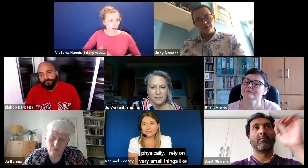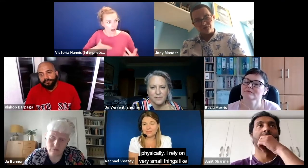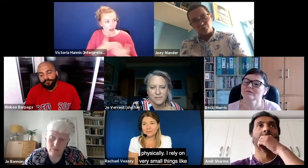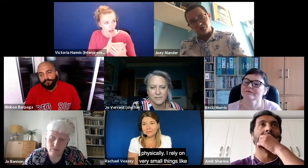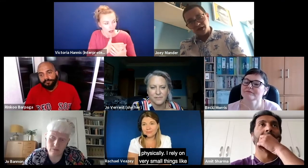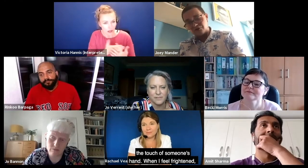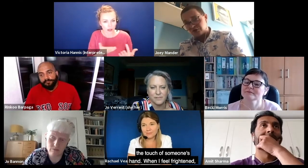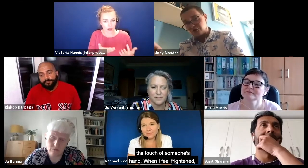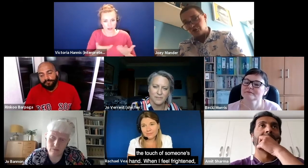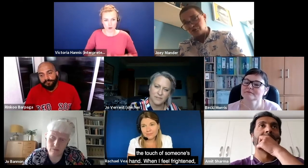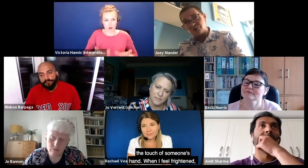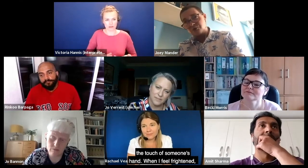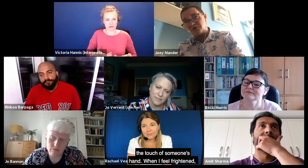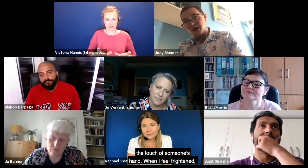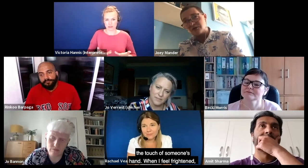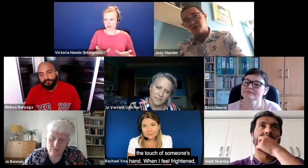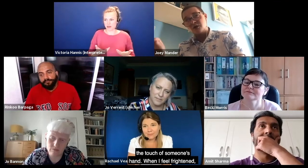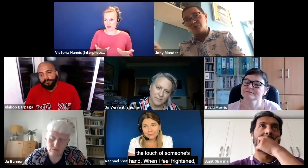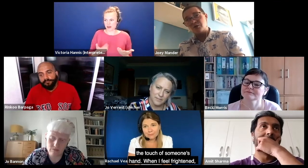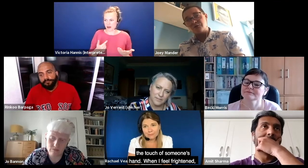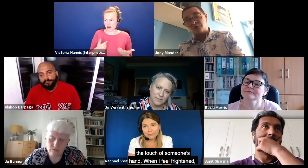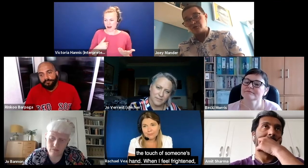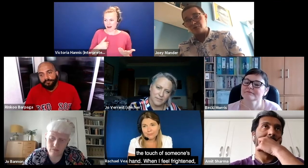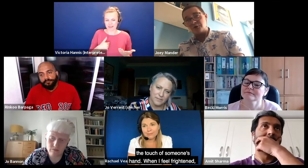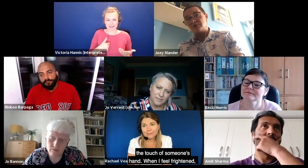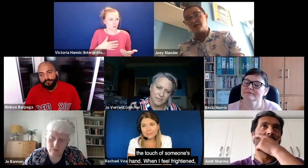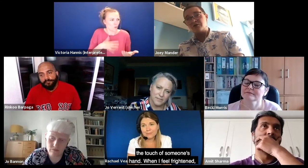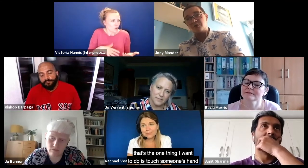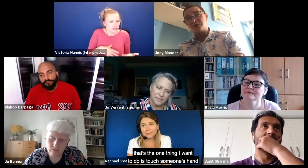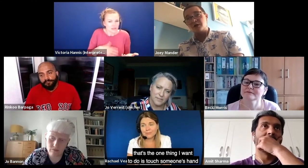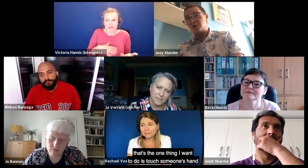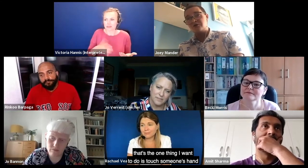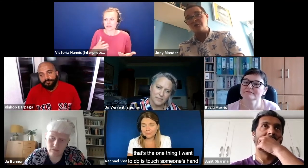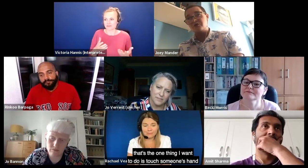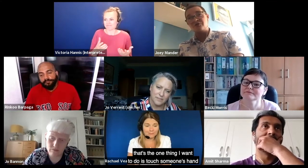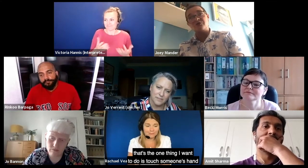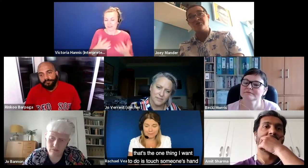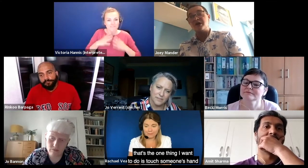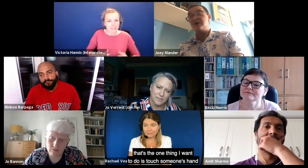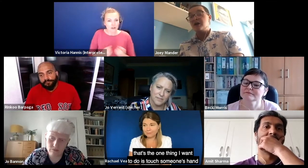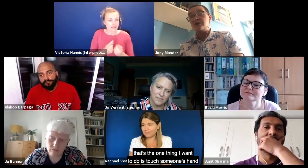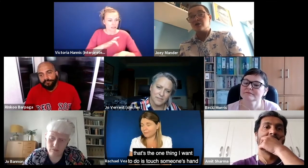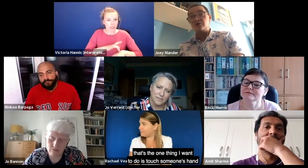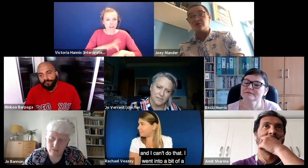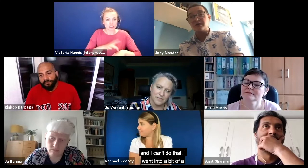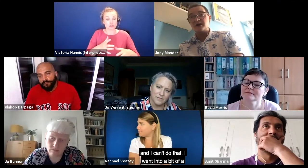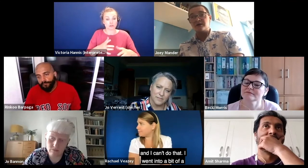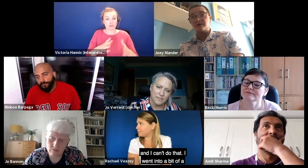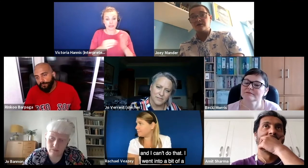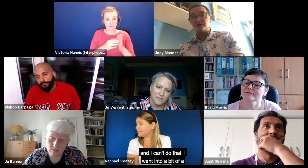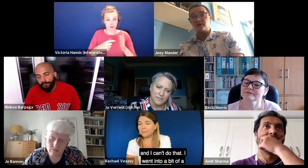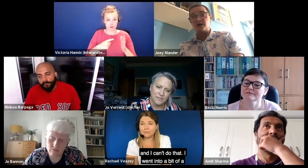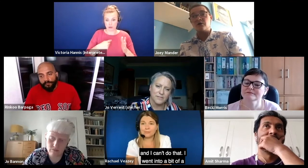very small things like the touch of someone's hand. When I feel frightened, that's the one thing I want to do, is touch someone's hand. And I can't do